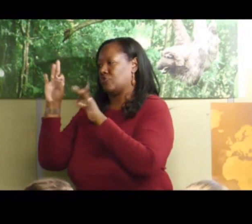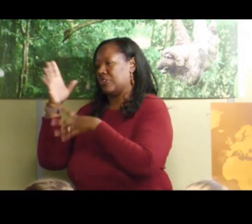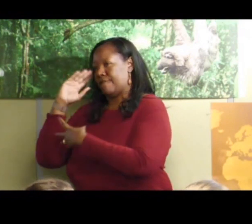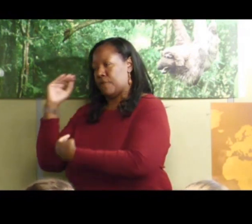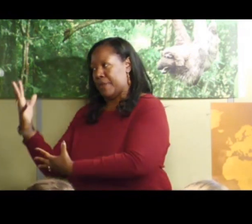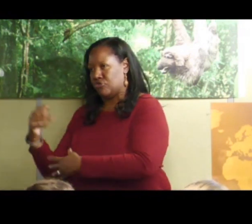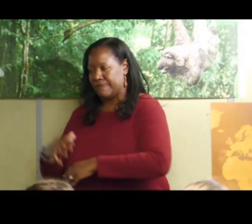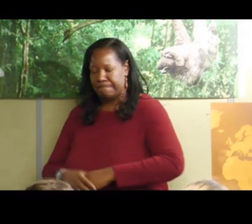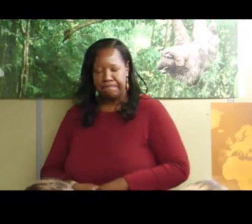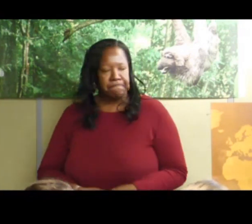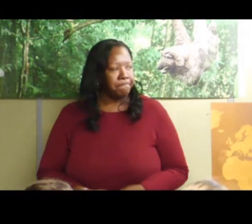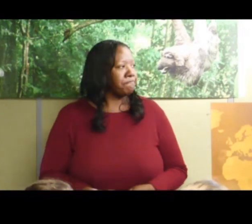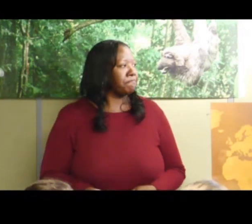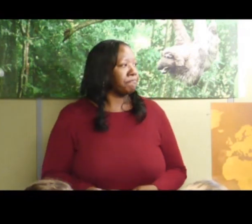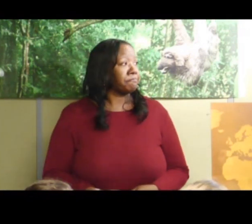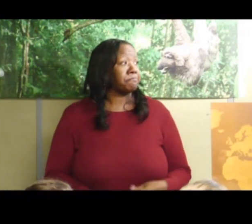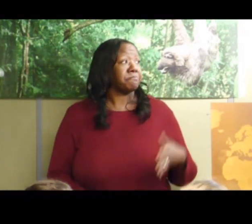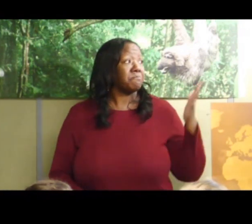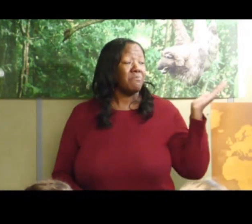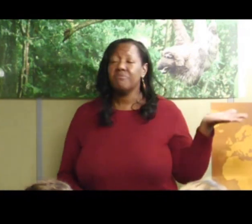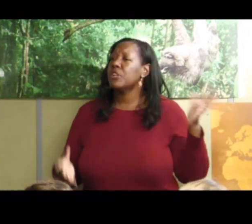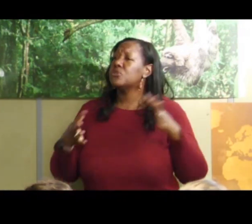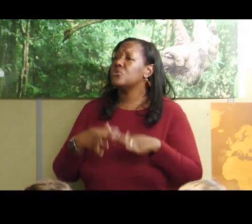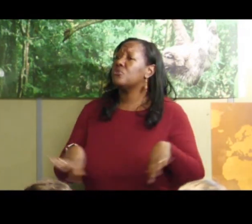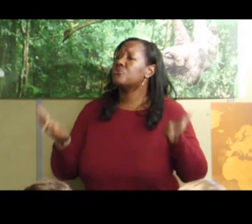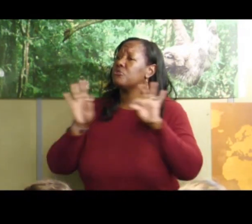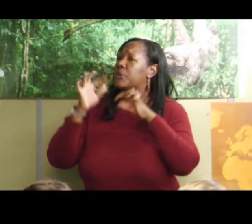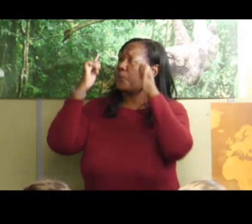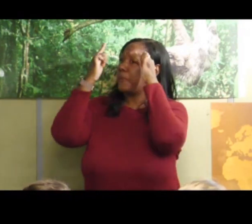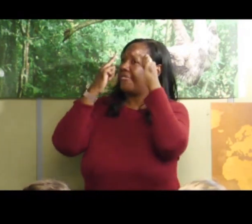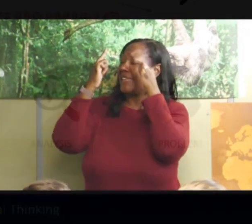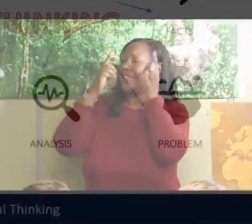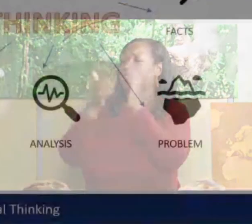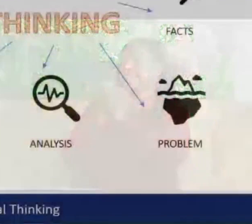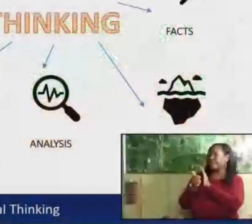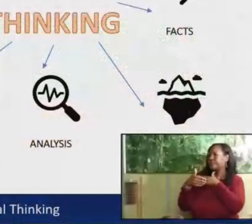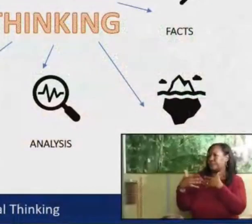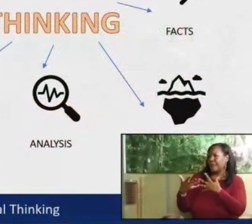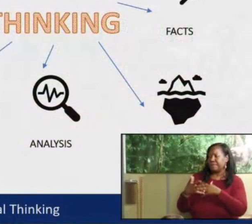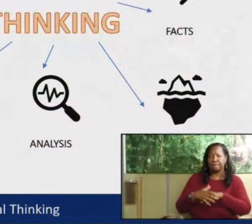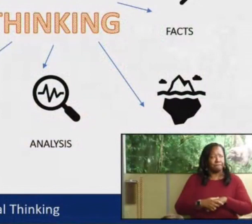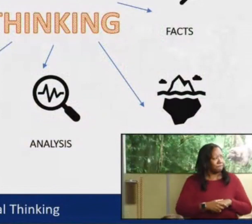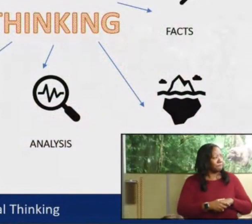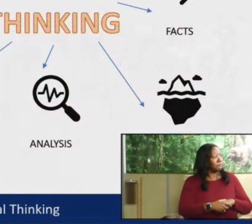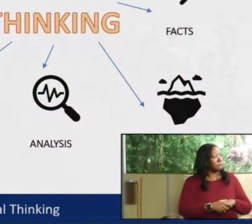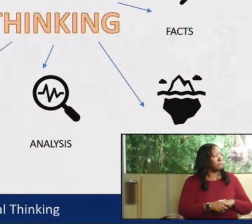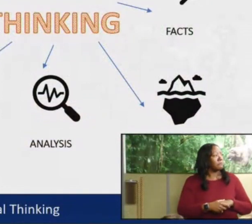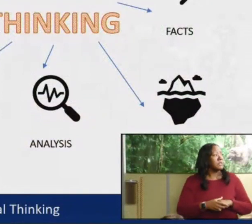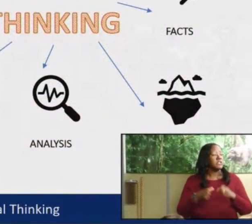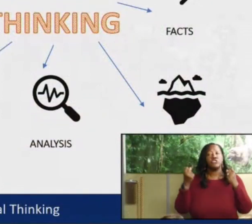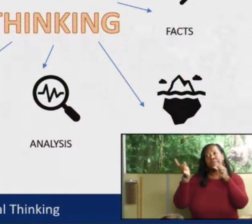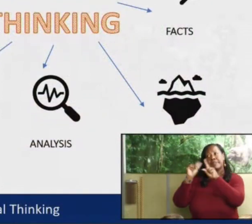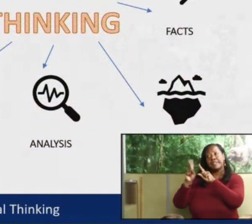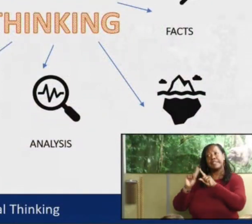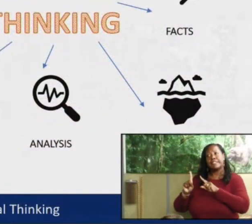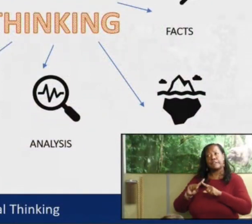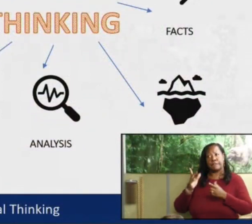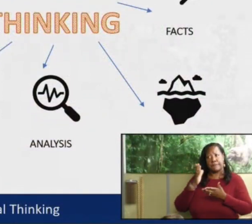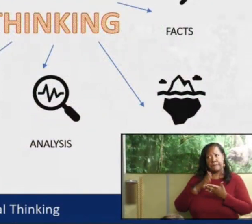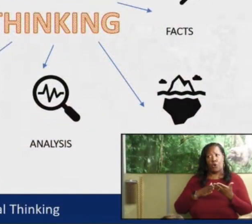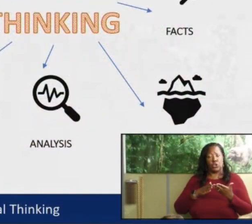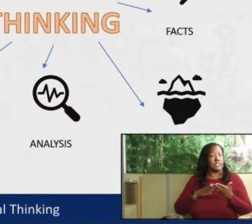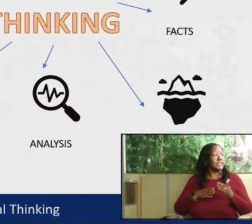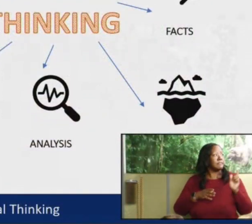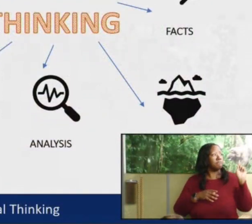So what are critical thinking skills? So there's a lot of different parts to critical thinking. These are just